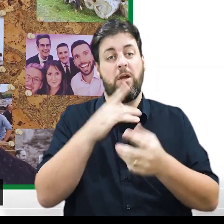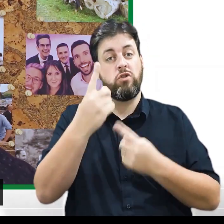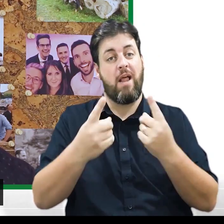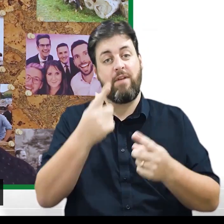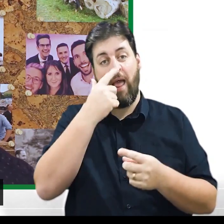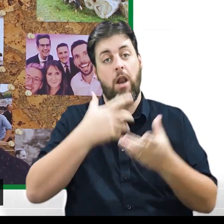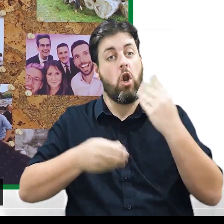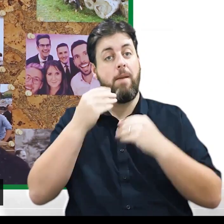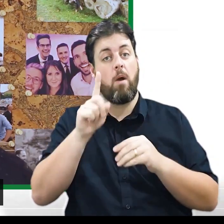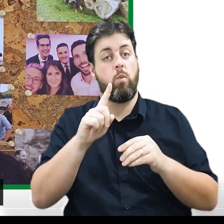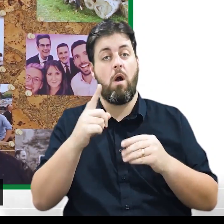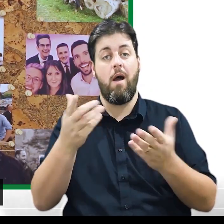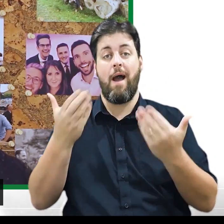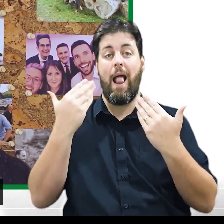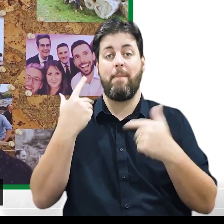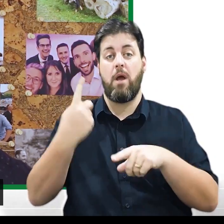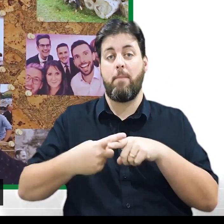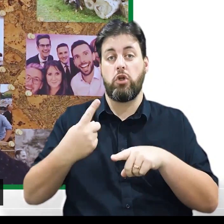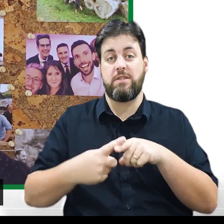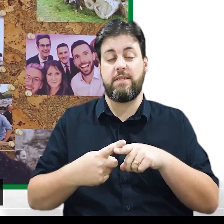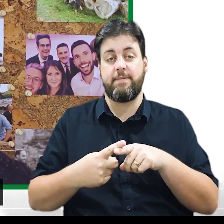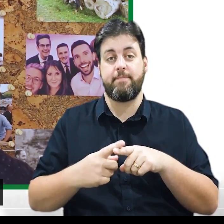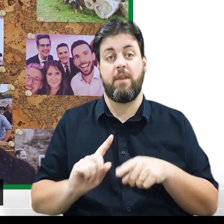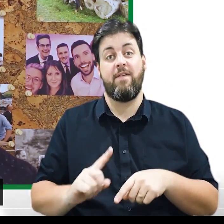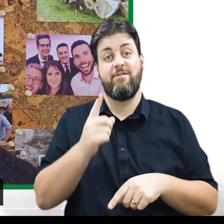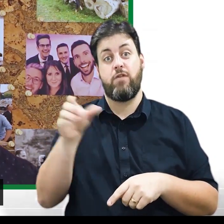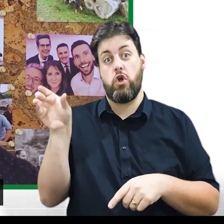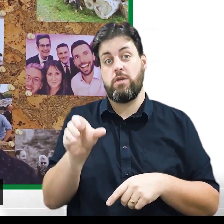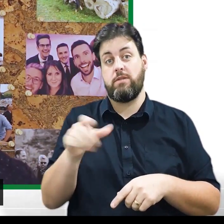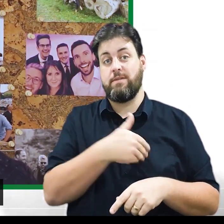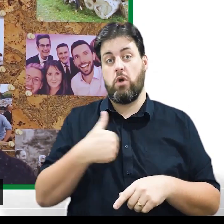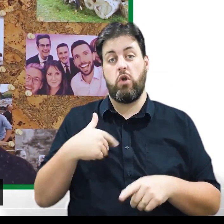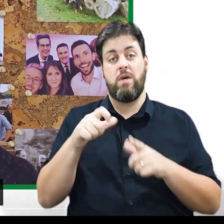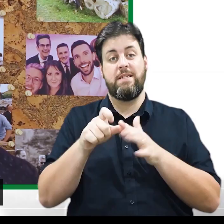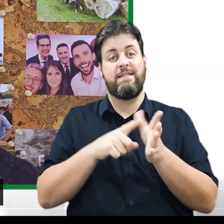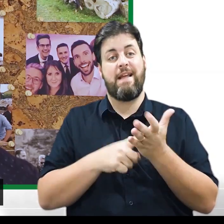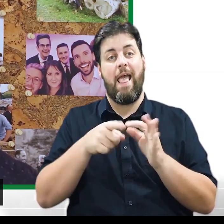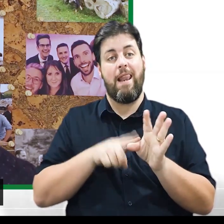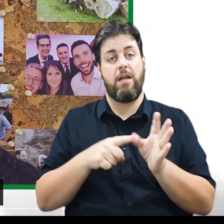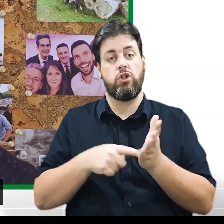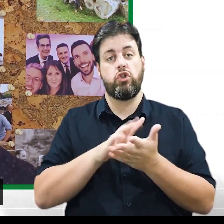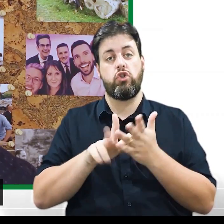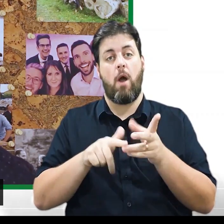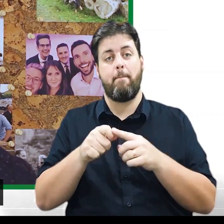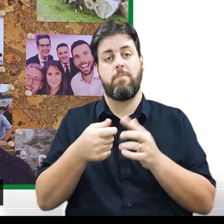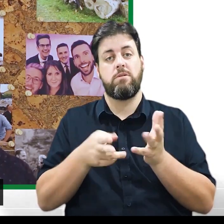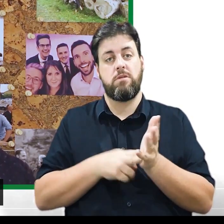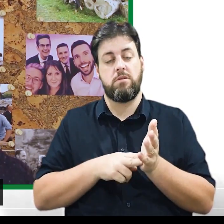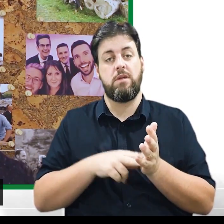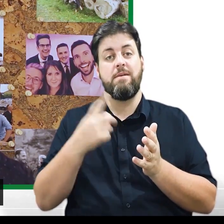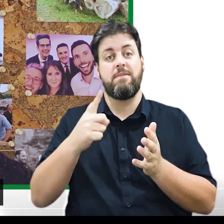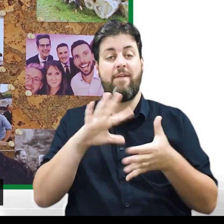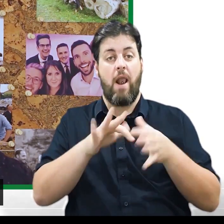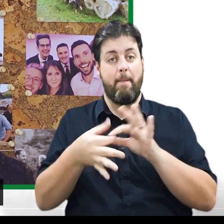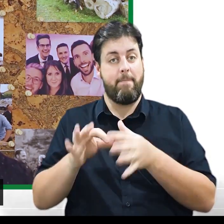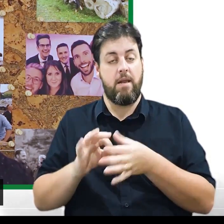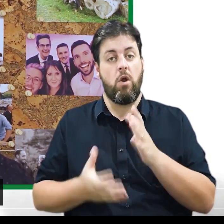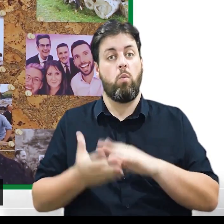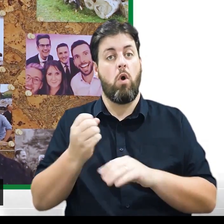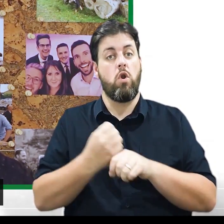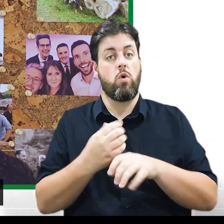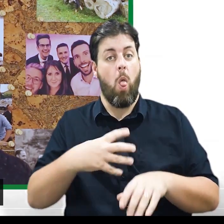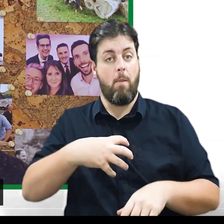climate emergency. Our first guest today is Daley Thompson, who is a British Olympian who won gold medals in the 1980